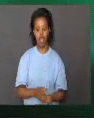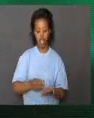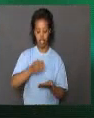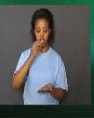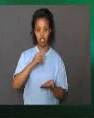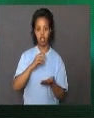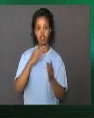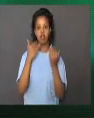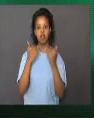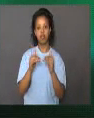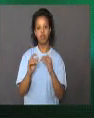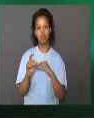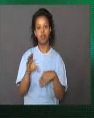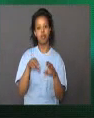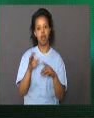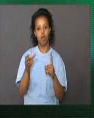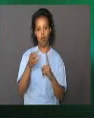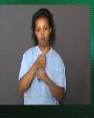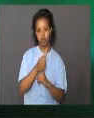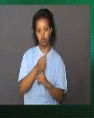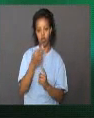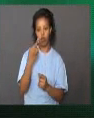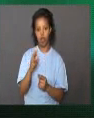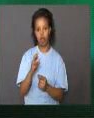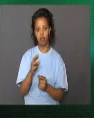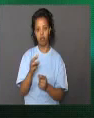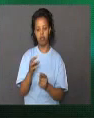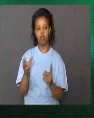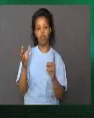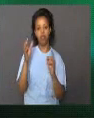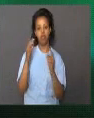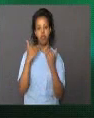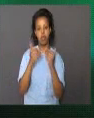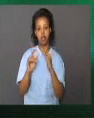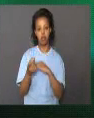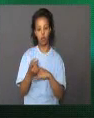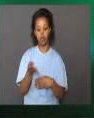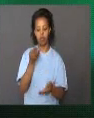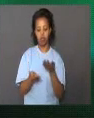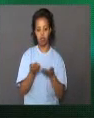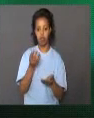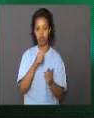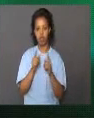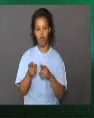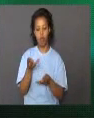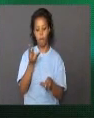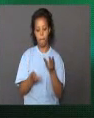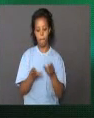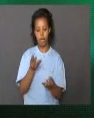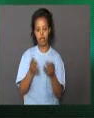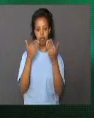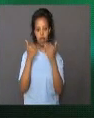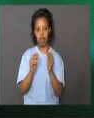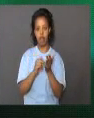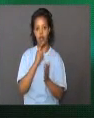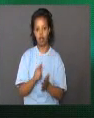Cylinders measure volume and balances measure mass. Did